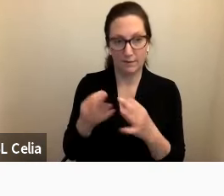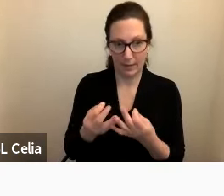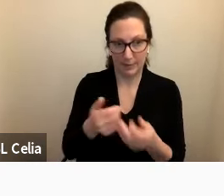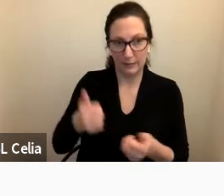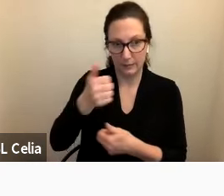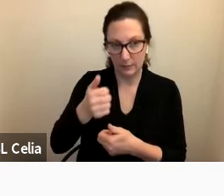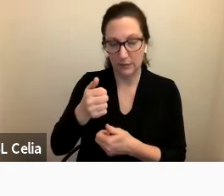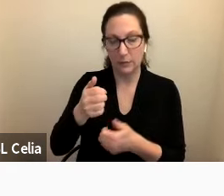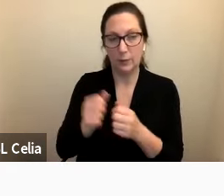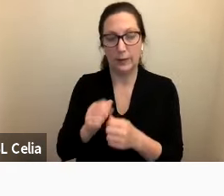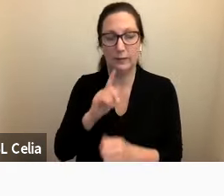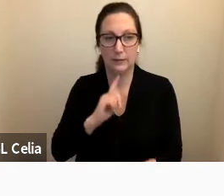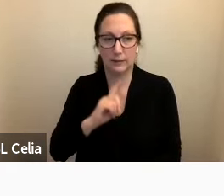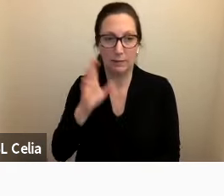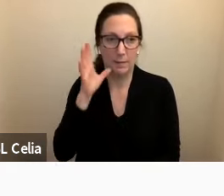parent.